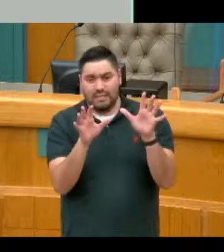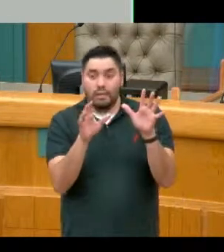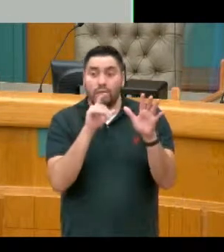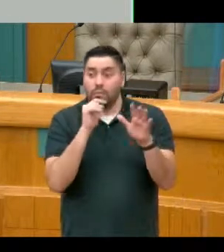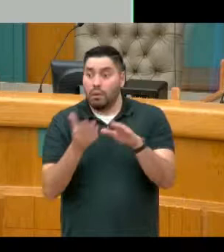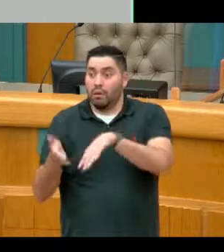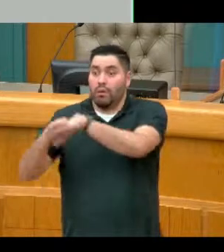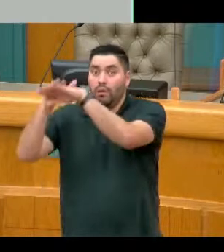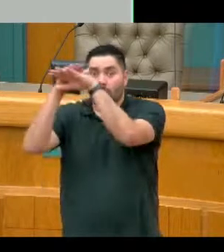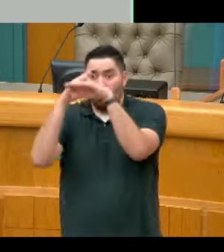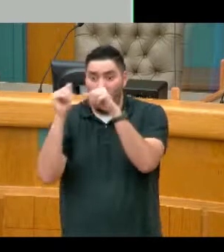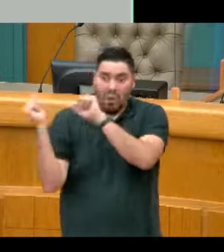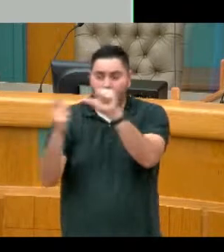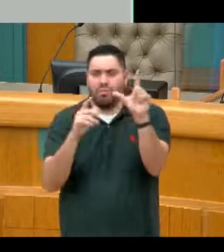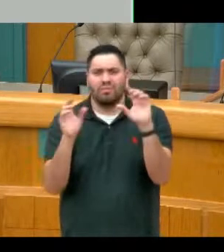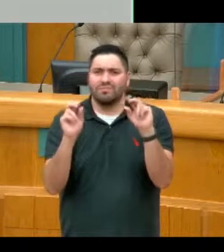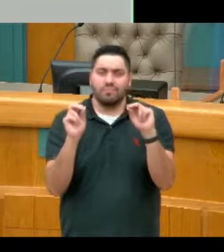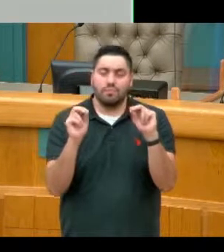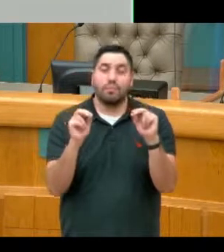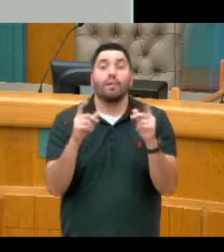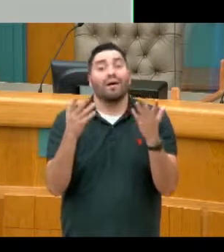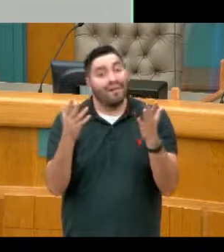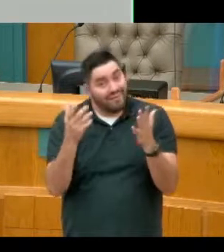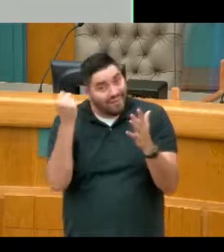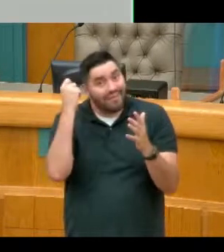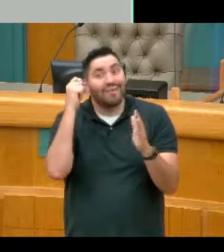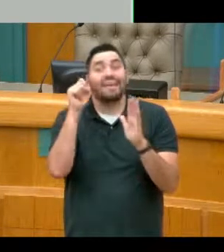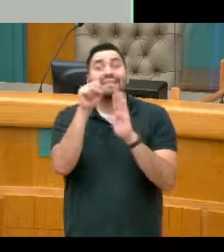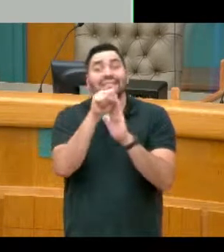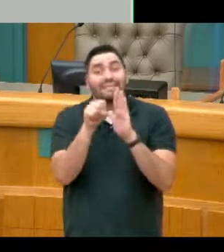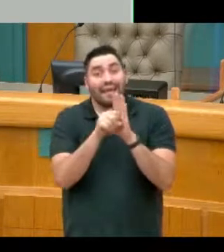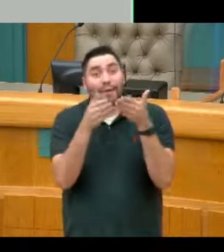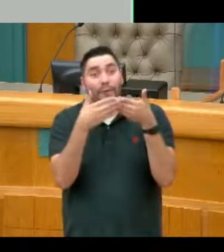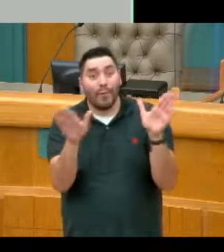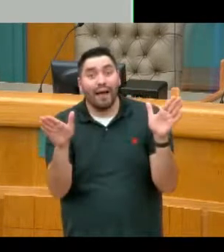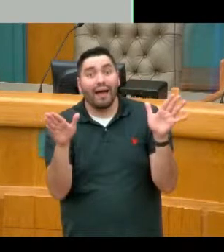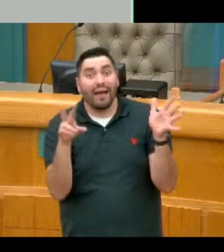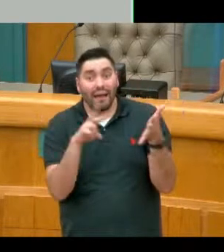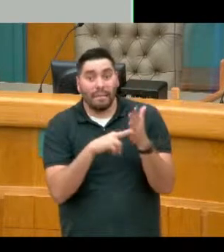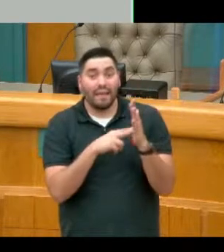and El Paso and those parts of Texas are in terms of the average new cases